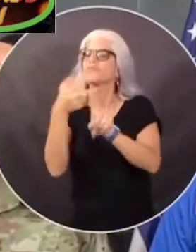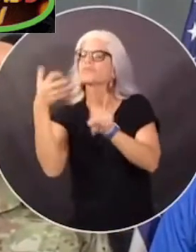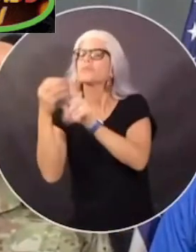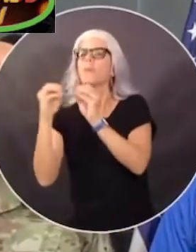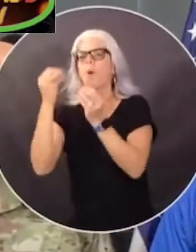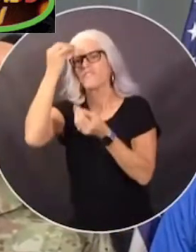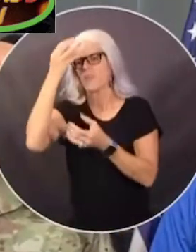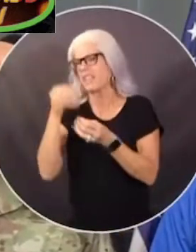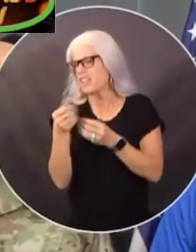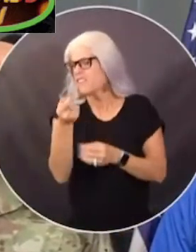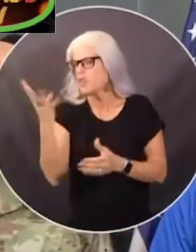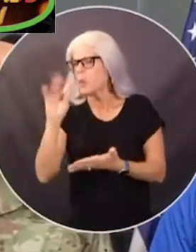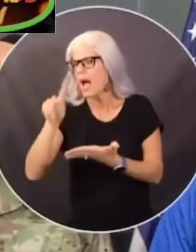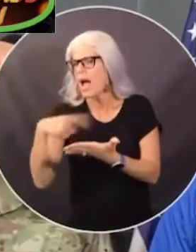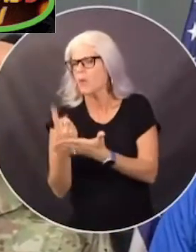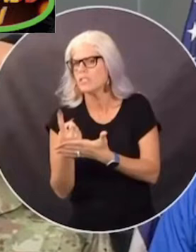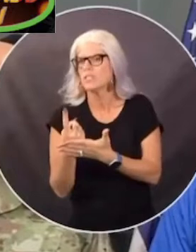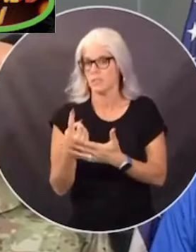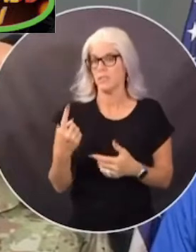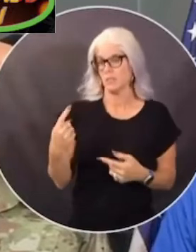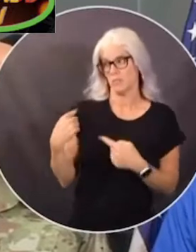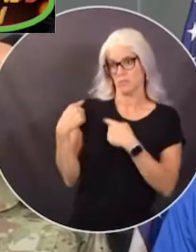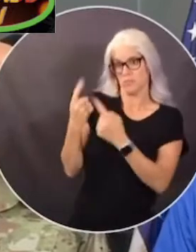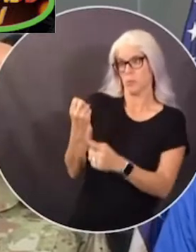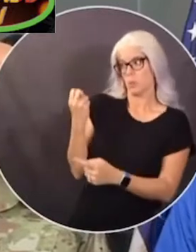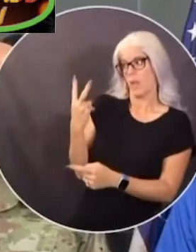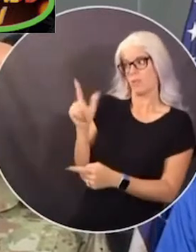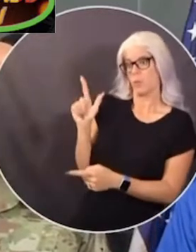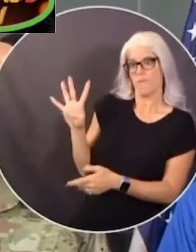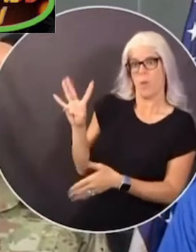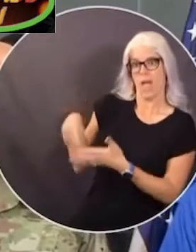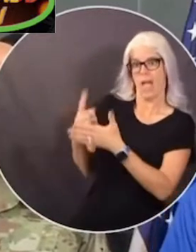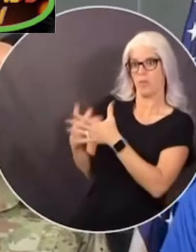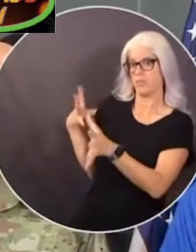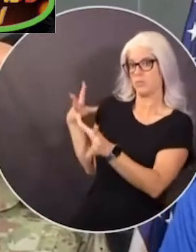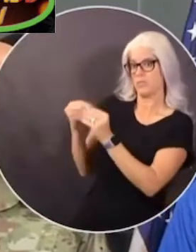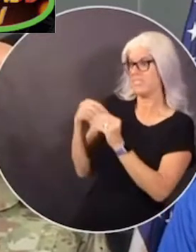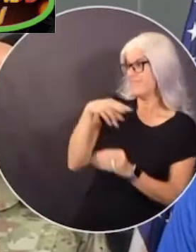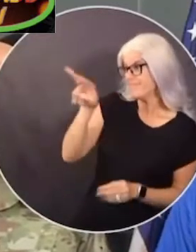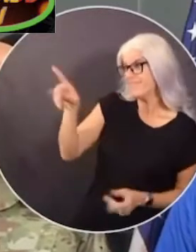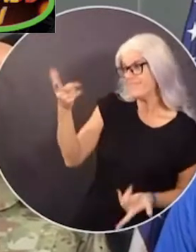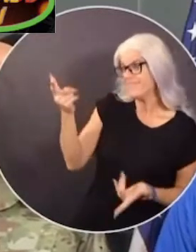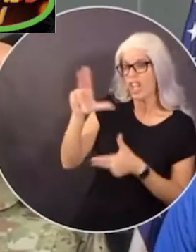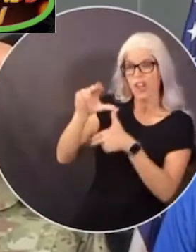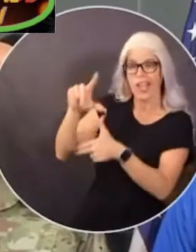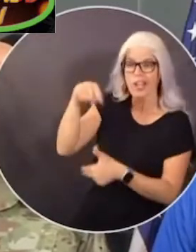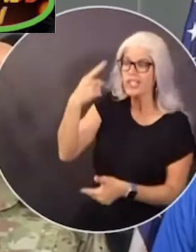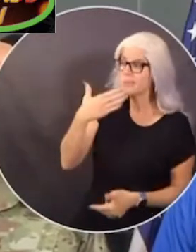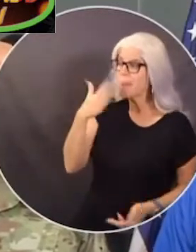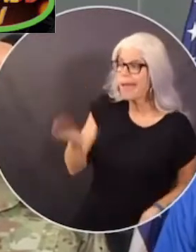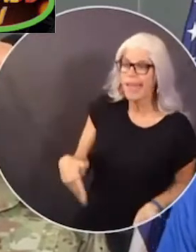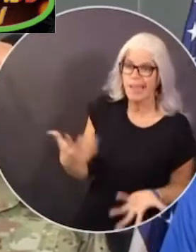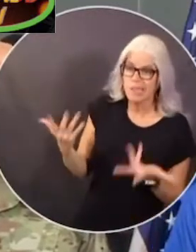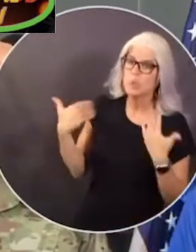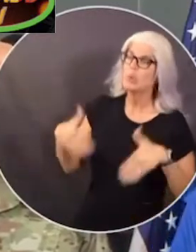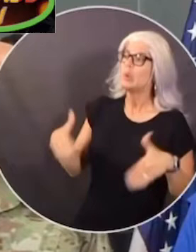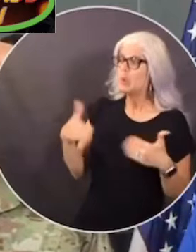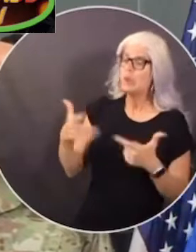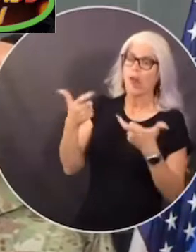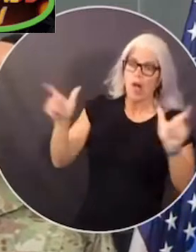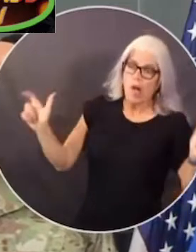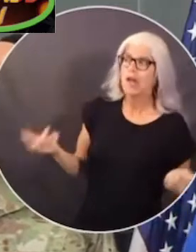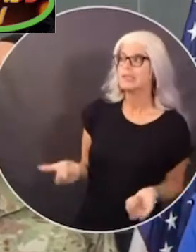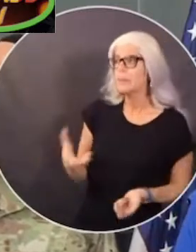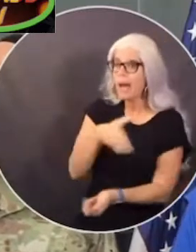12 to 24 hours, every time you look at this storm, it's just been bad news. It gets stronger, it gets larger. And, you know,